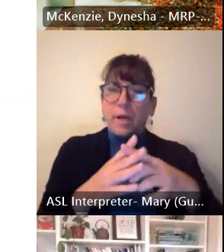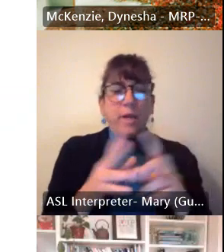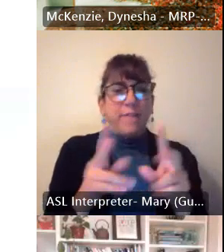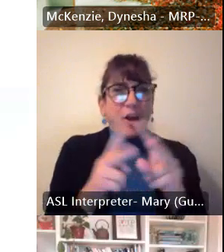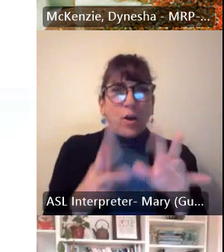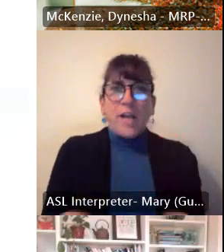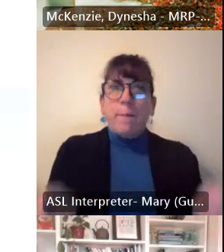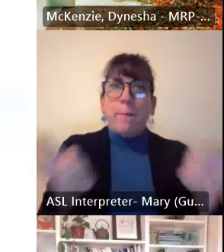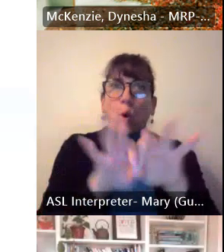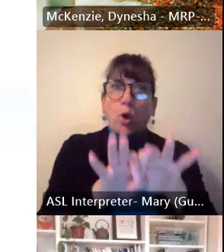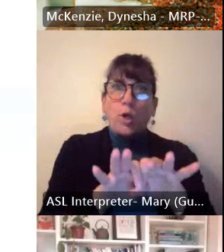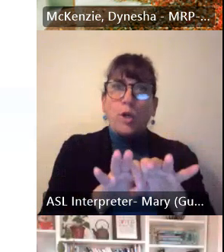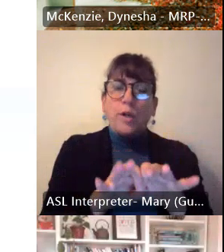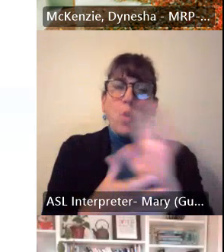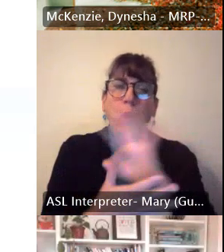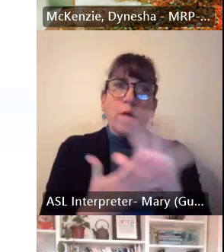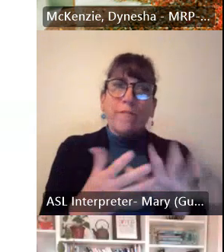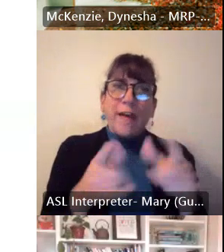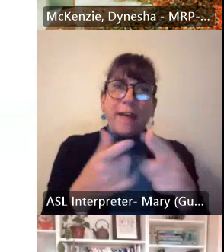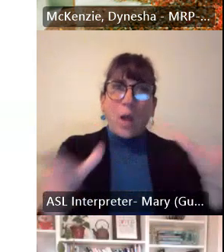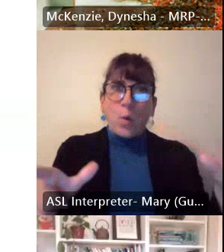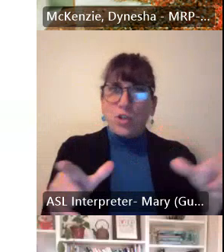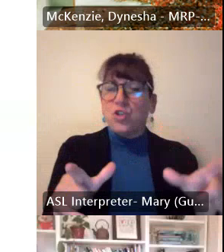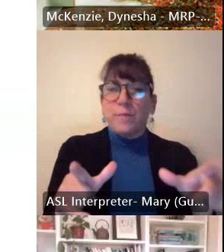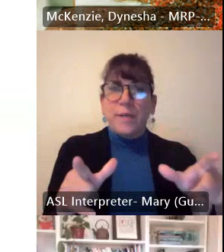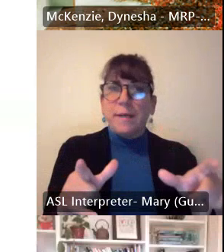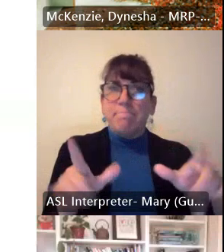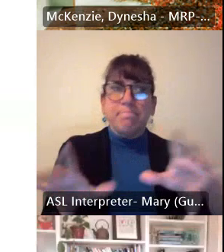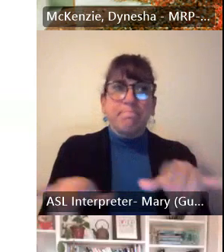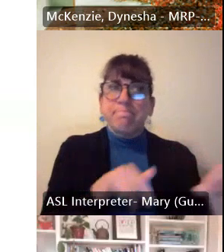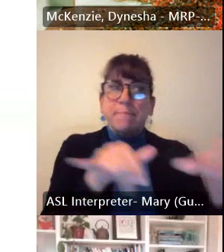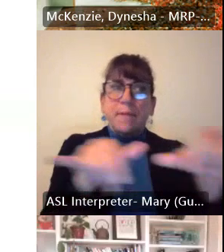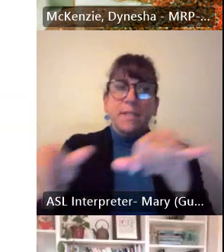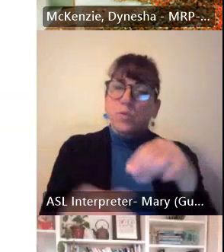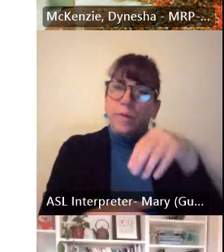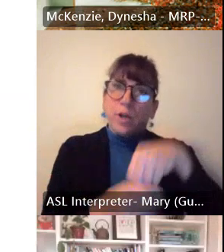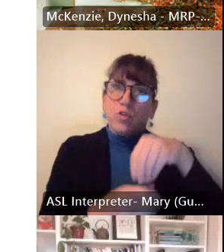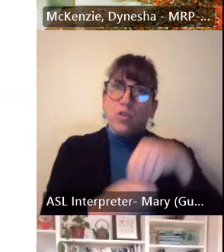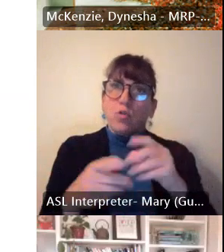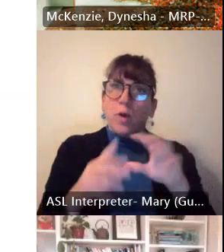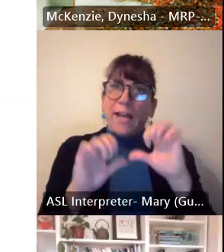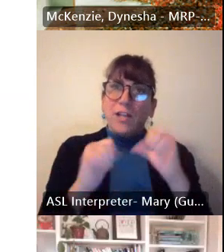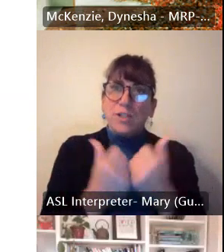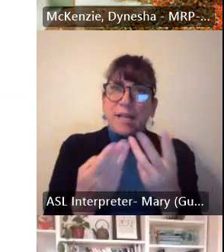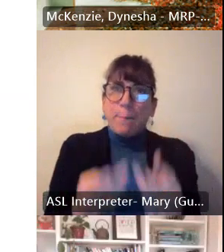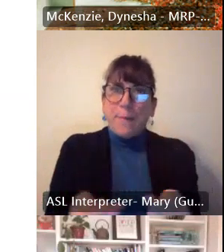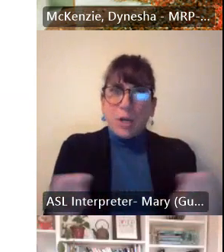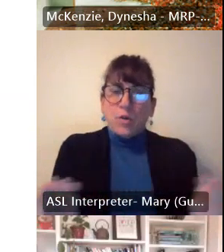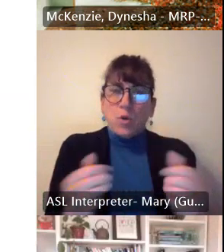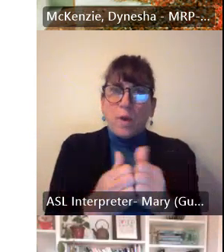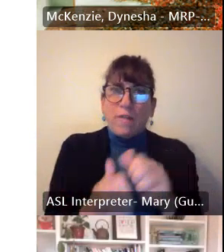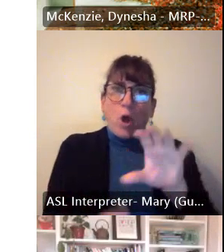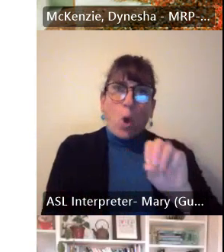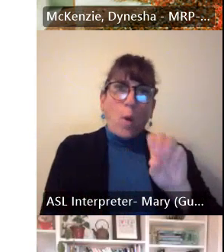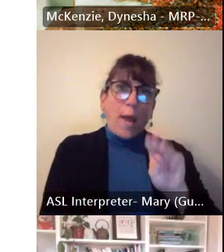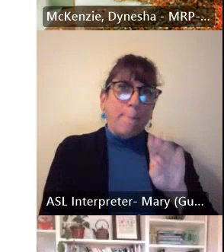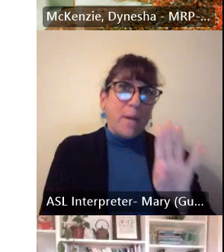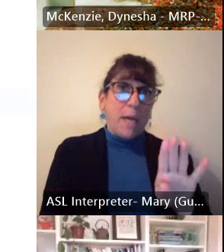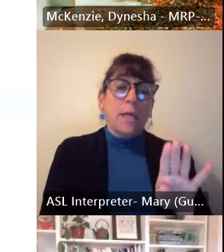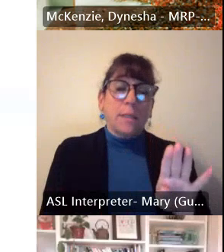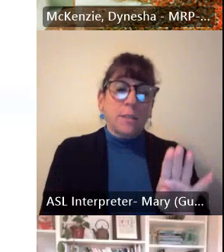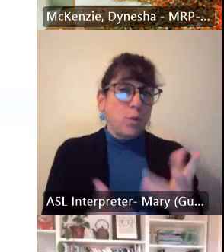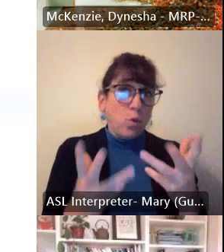that all of that language be consistent from your own internal agency materials along with OMBs, right? So you